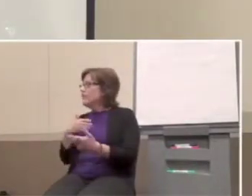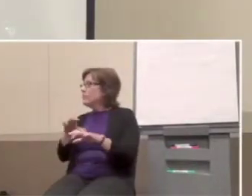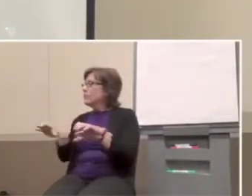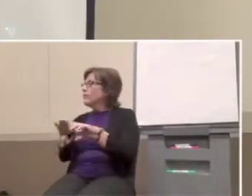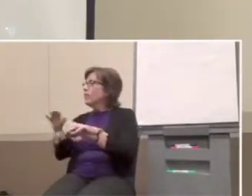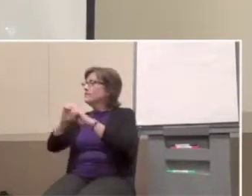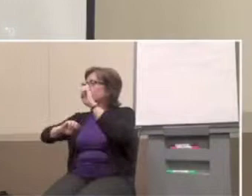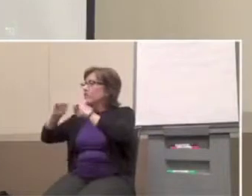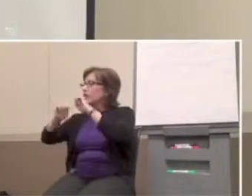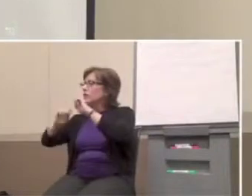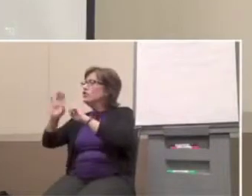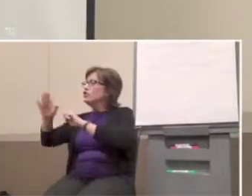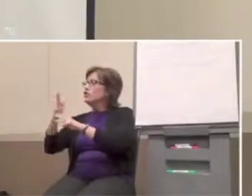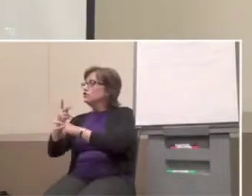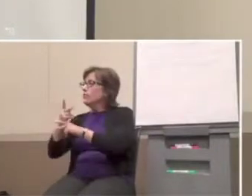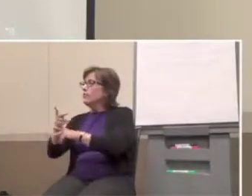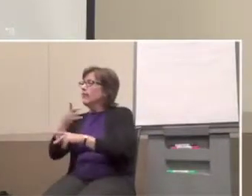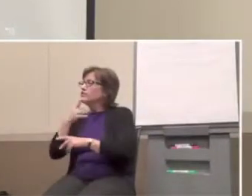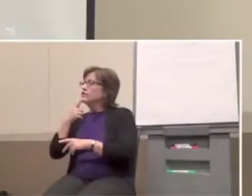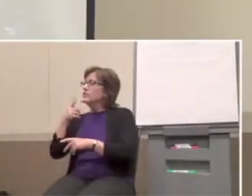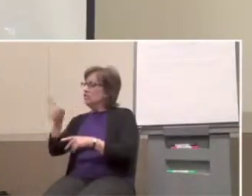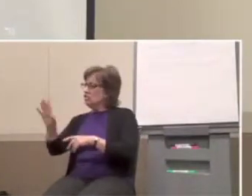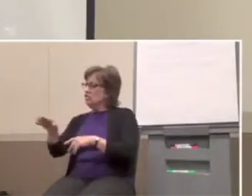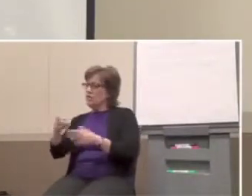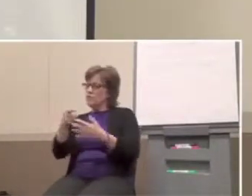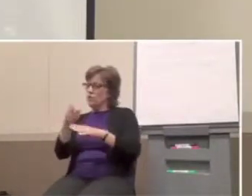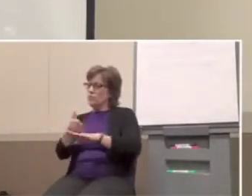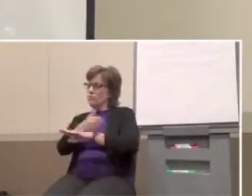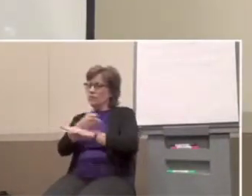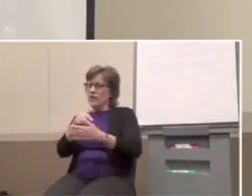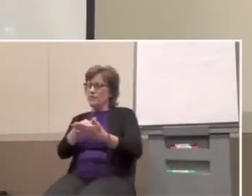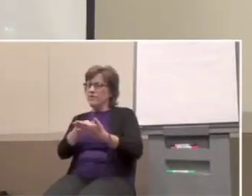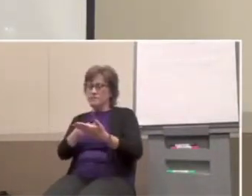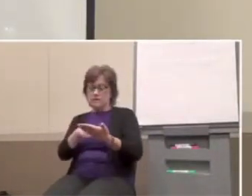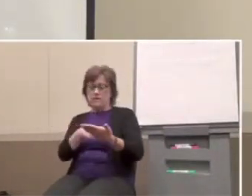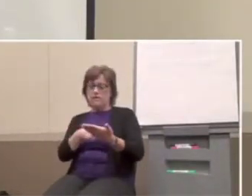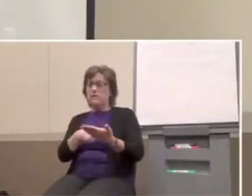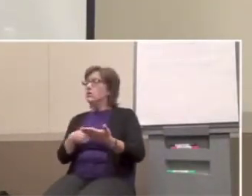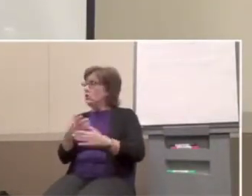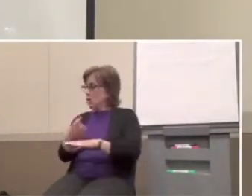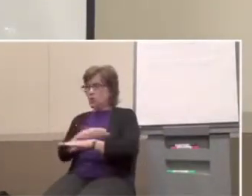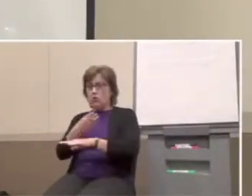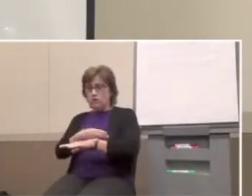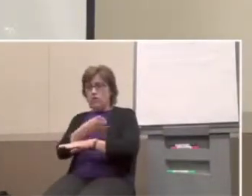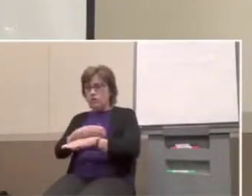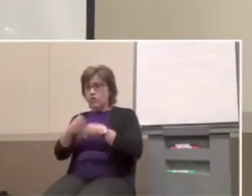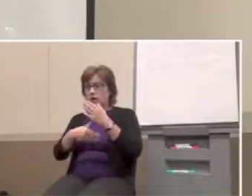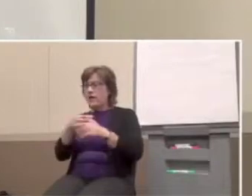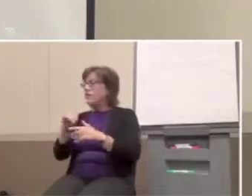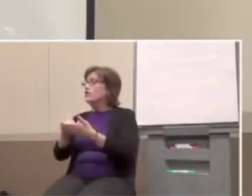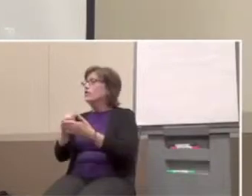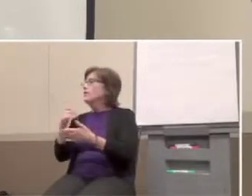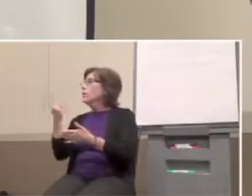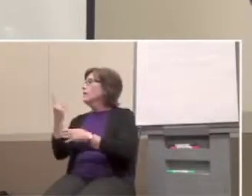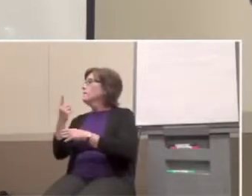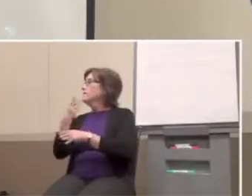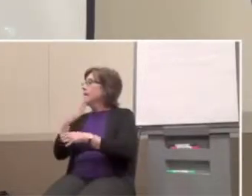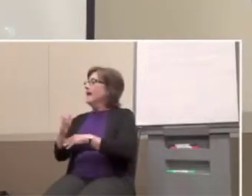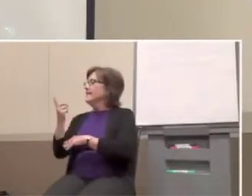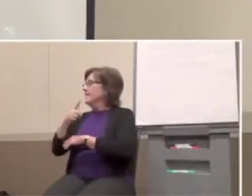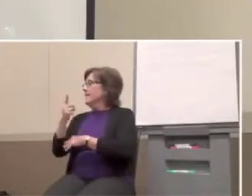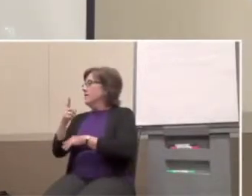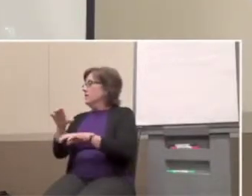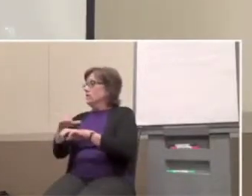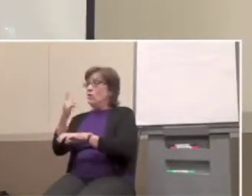your supervisor said you need to improve on this area, and you start improving and start improving, and then you have a bad day, and you do the one thing that you were